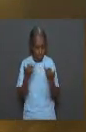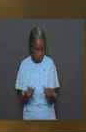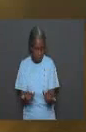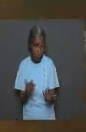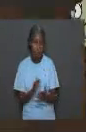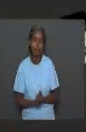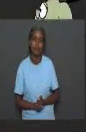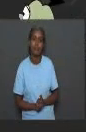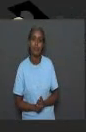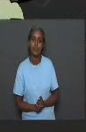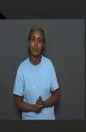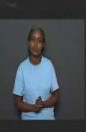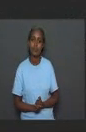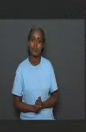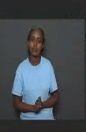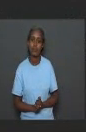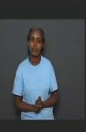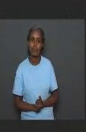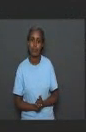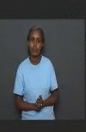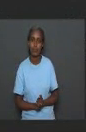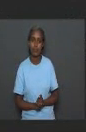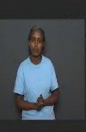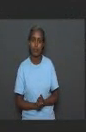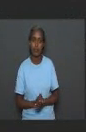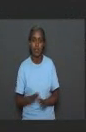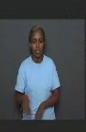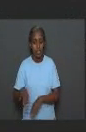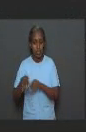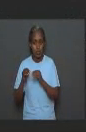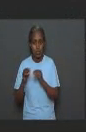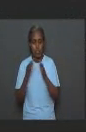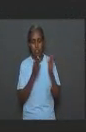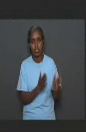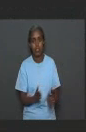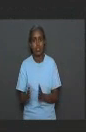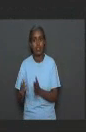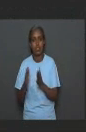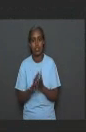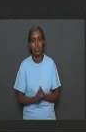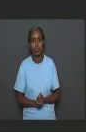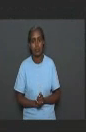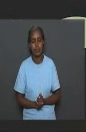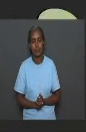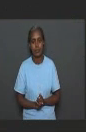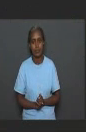now. Students, Let's get ready.